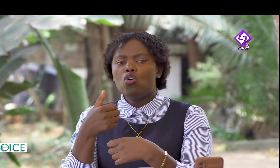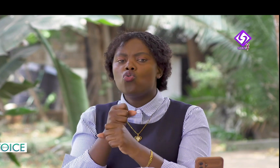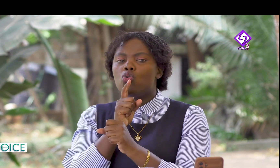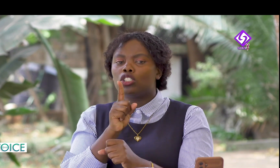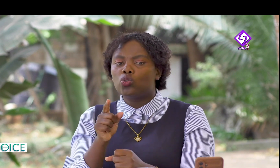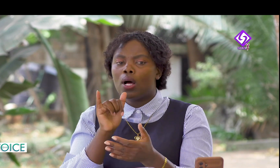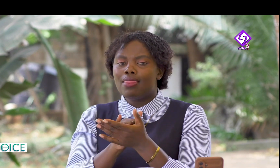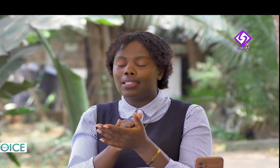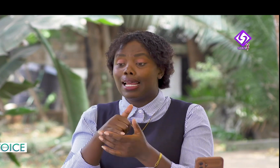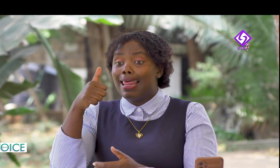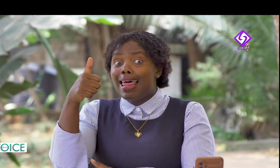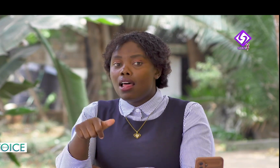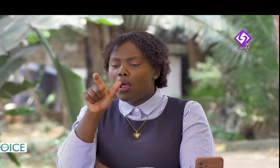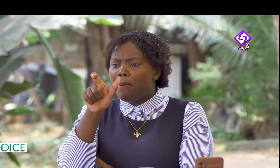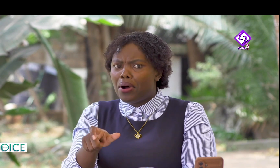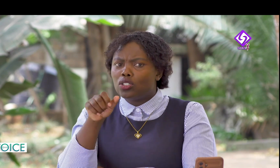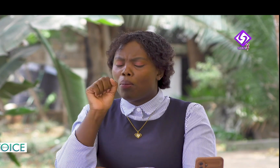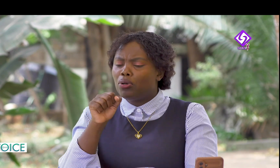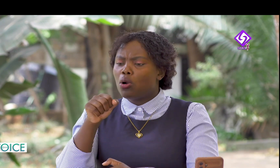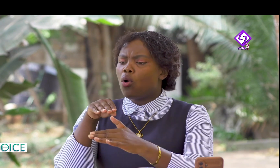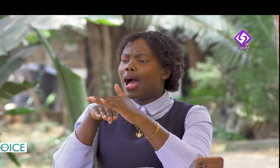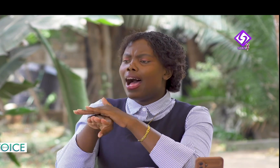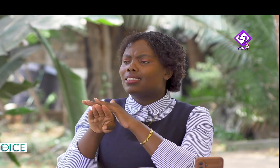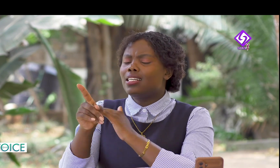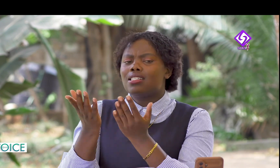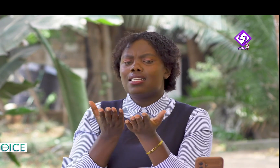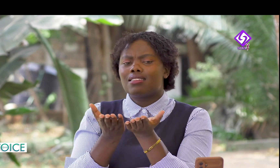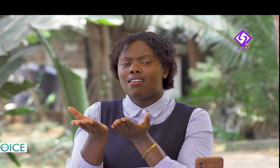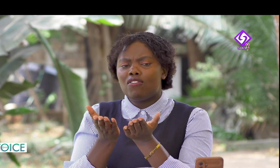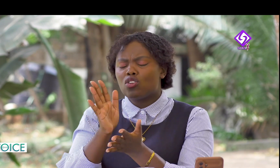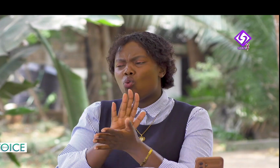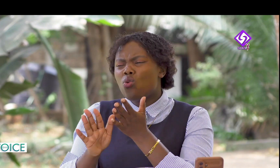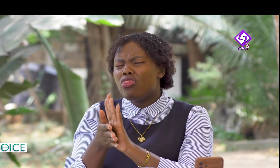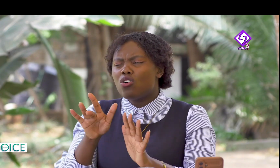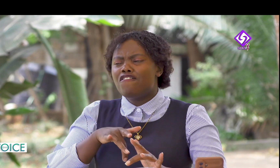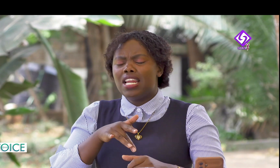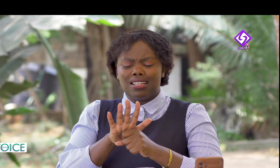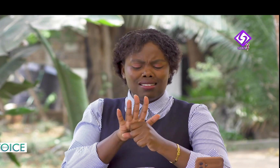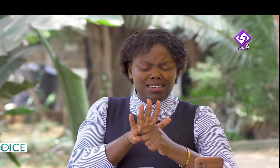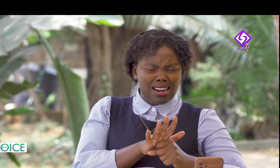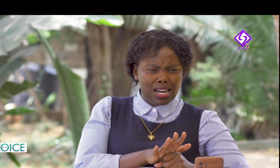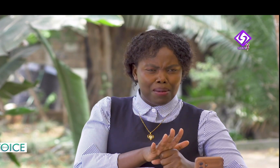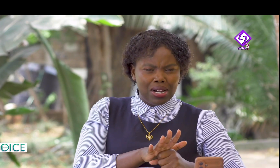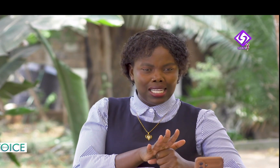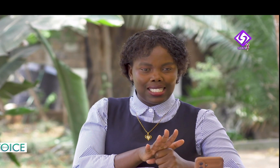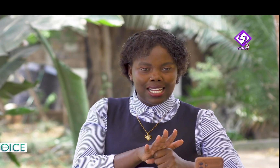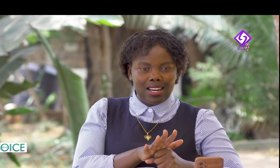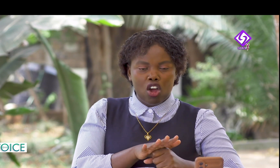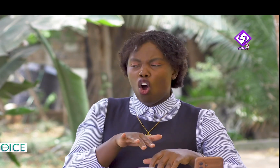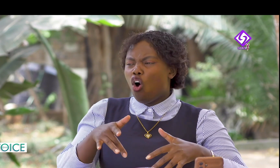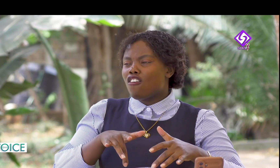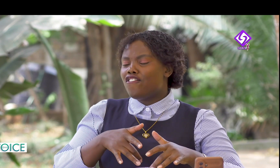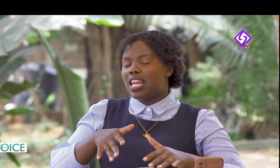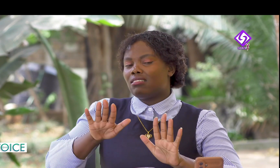services? And how do you make sure that any person who accesses these services does